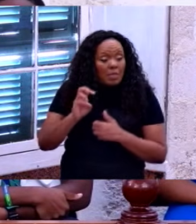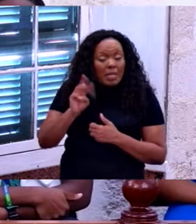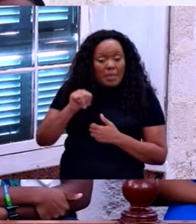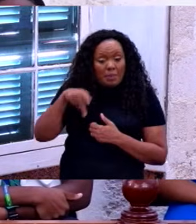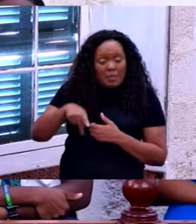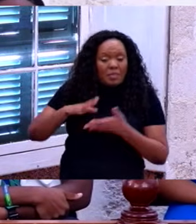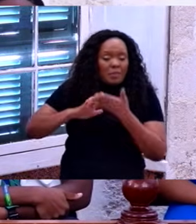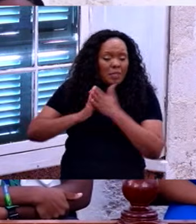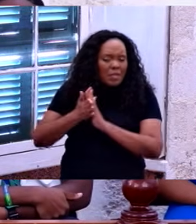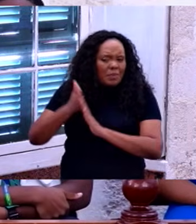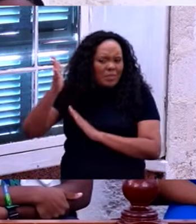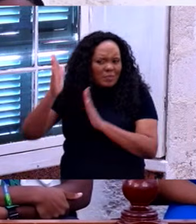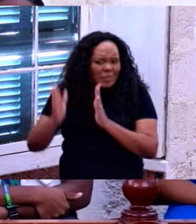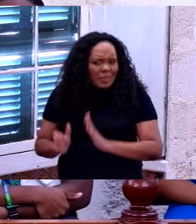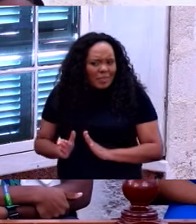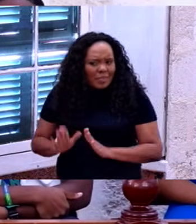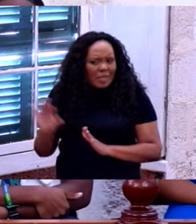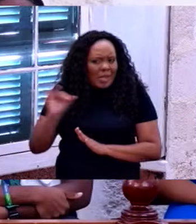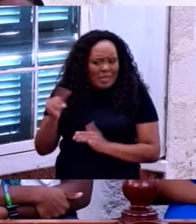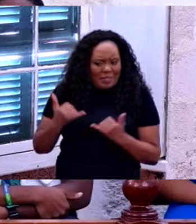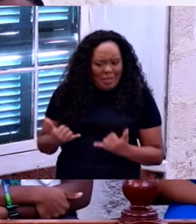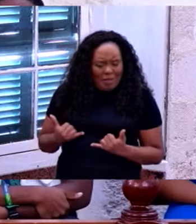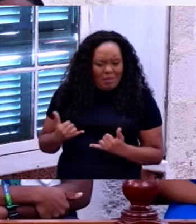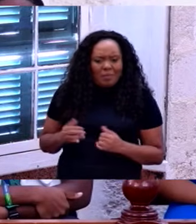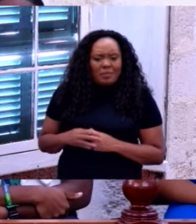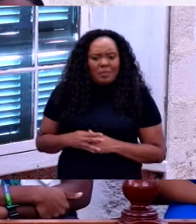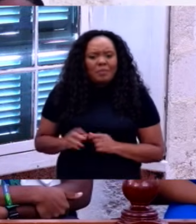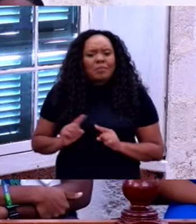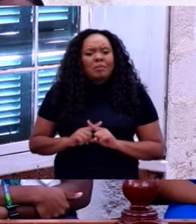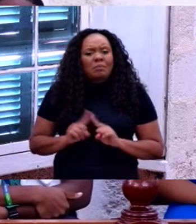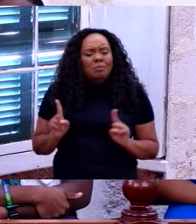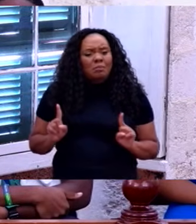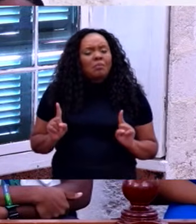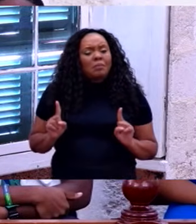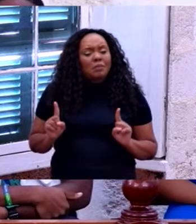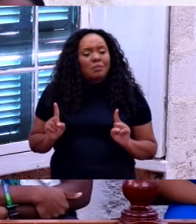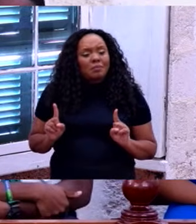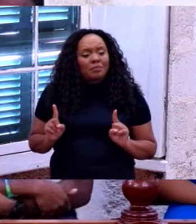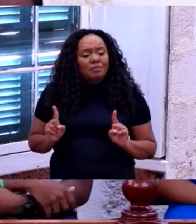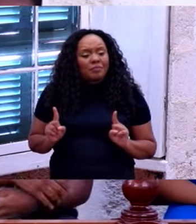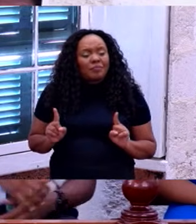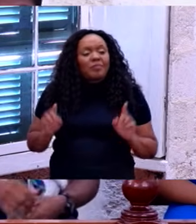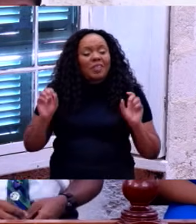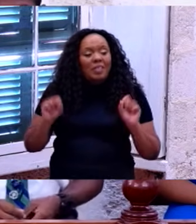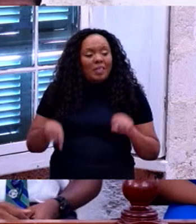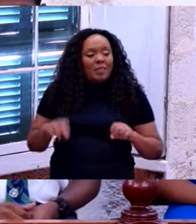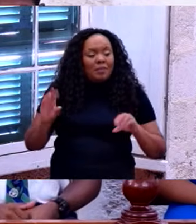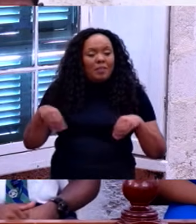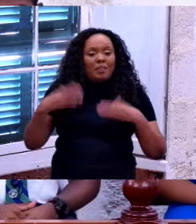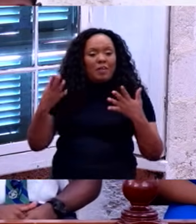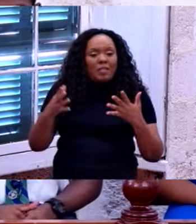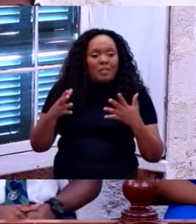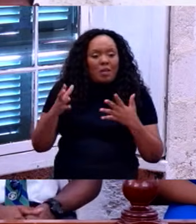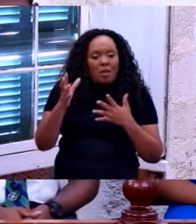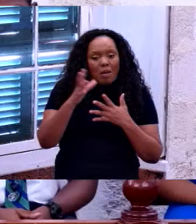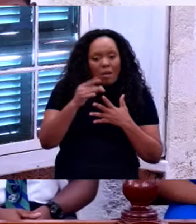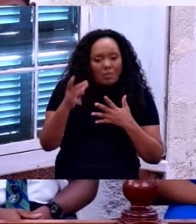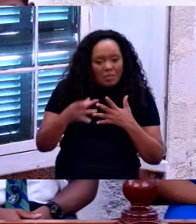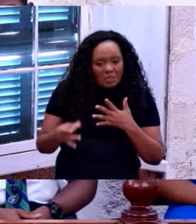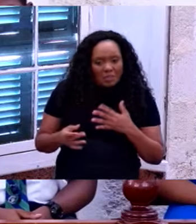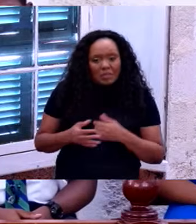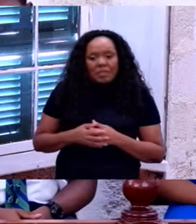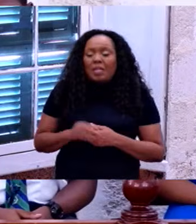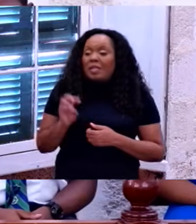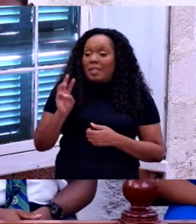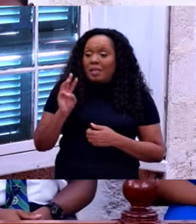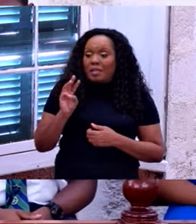other jurisdictions, you can provide that there is an option for the Speaker to be a member of